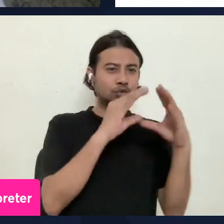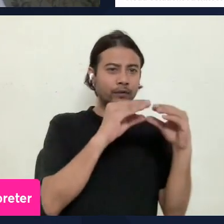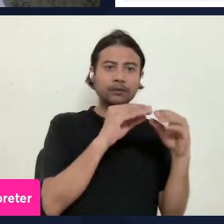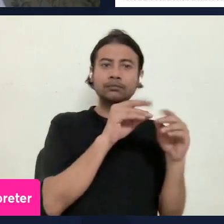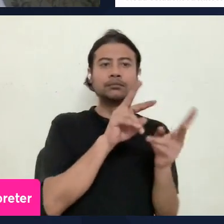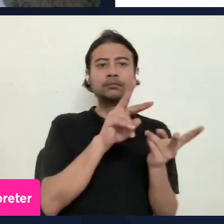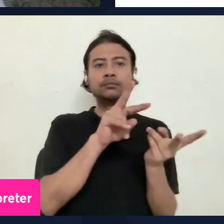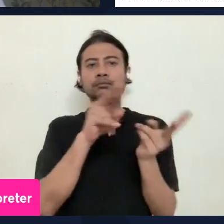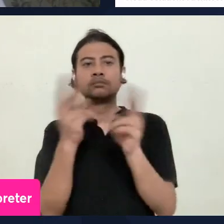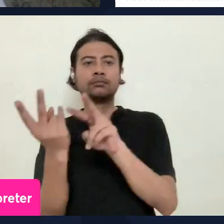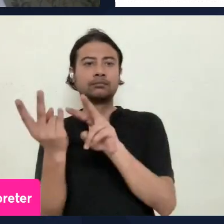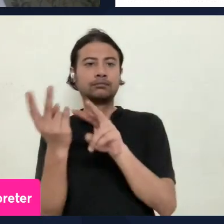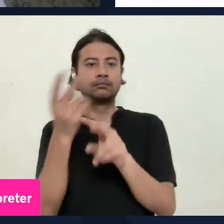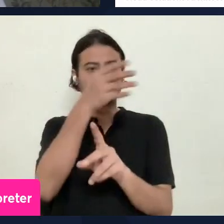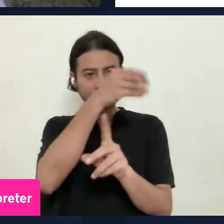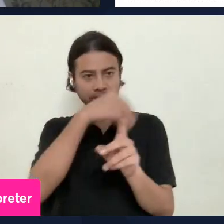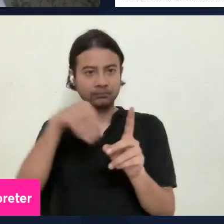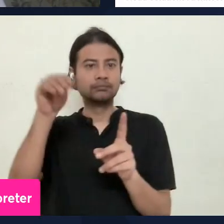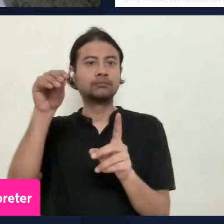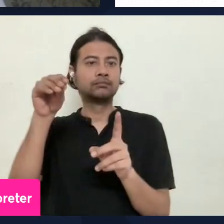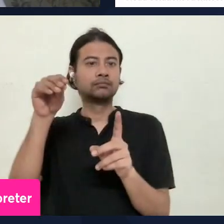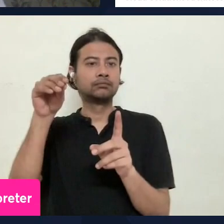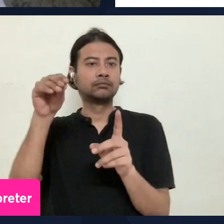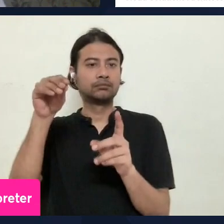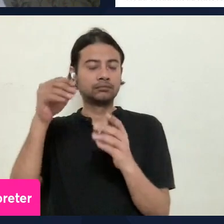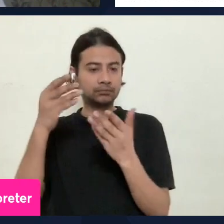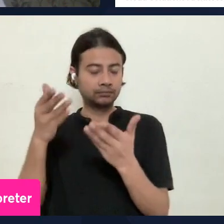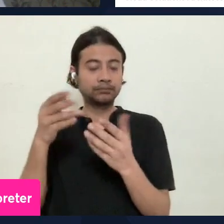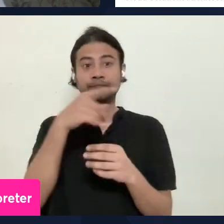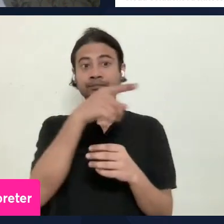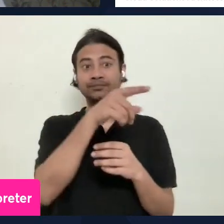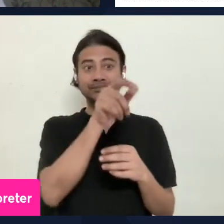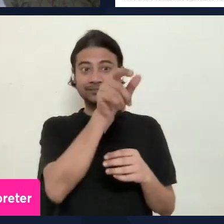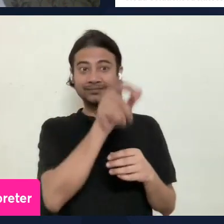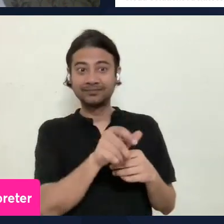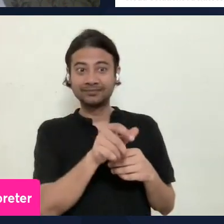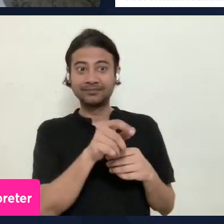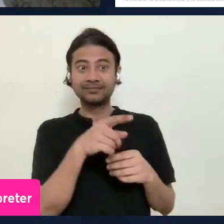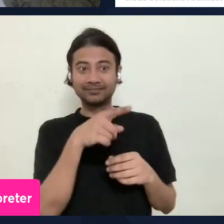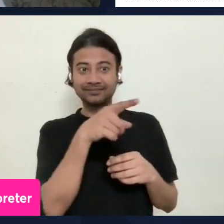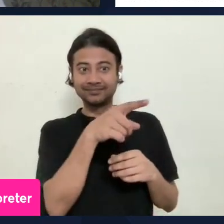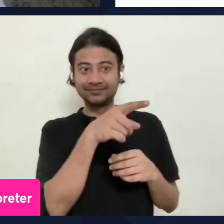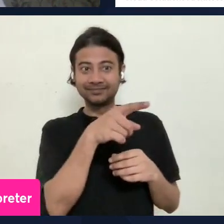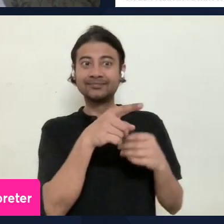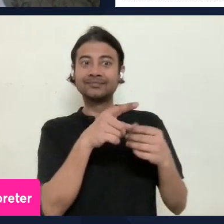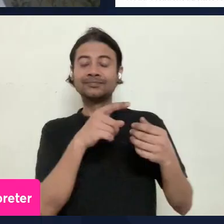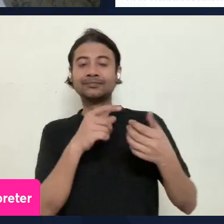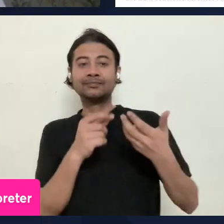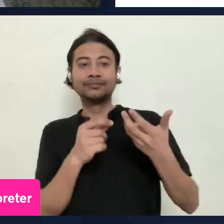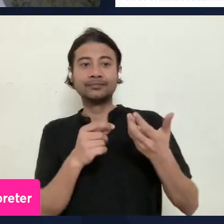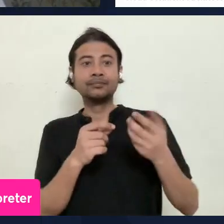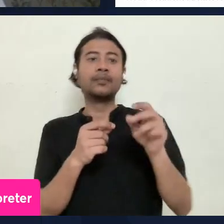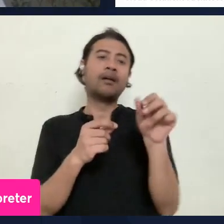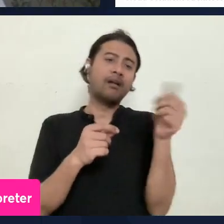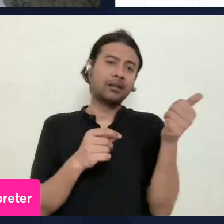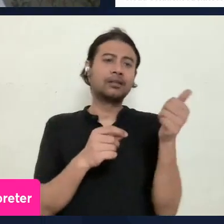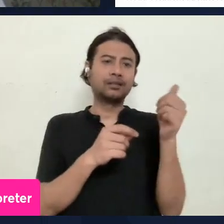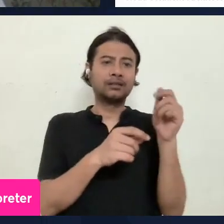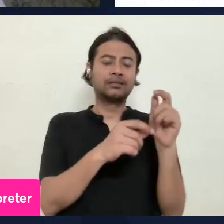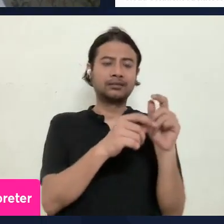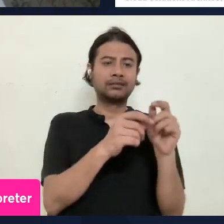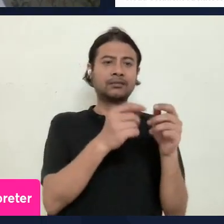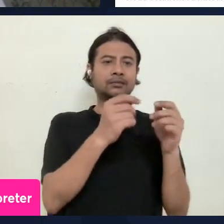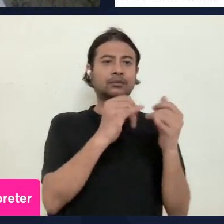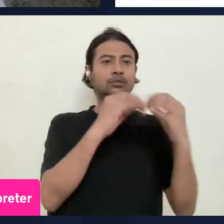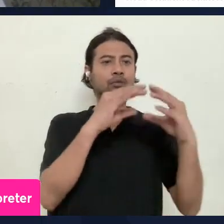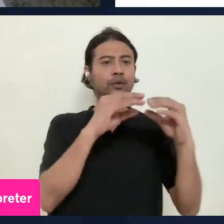customer had challenges with the storage platform that they were using, but that was historical. they